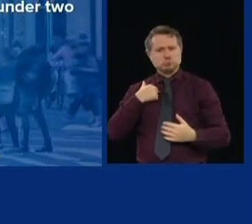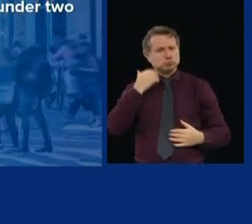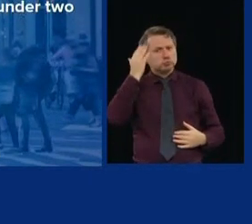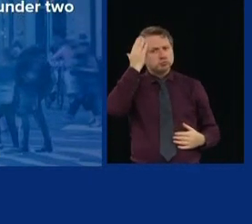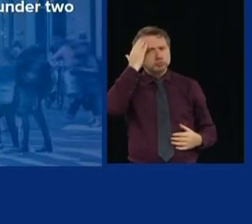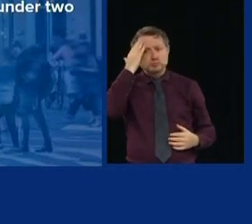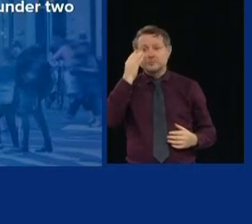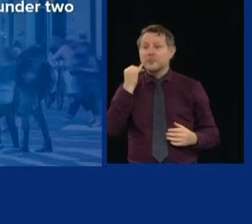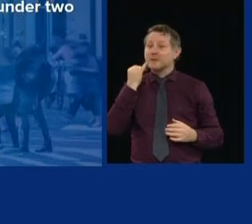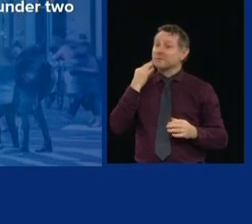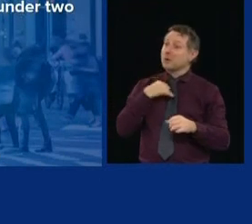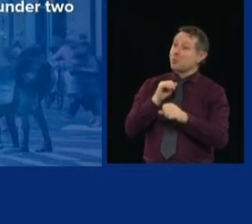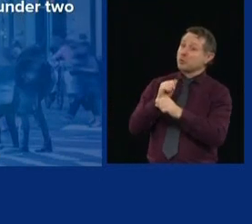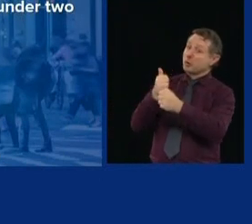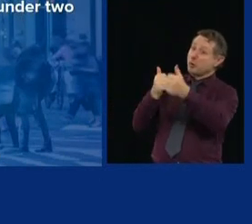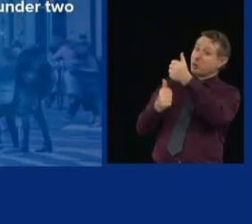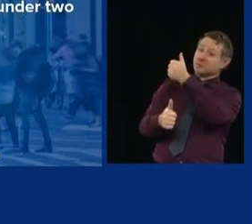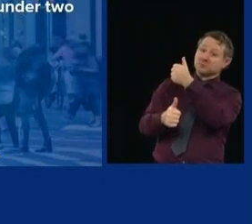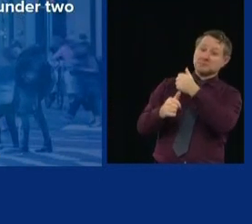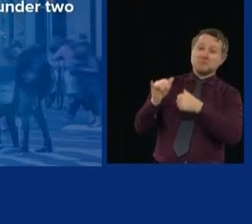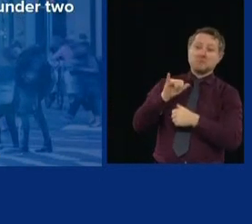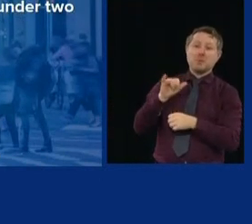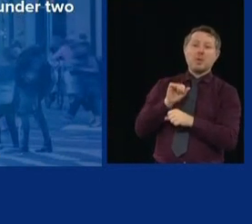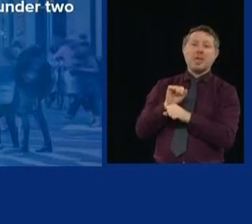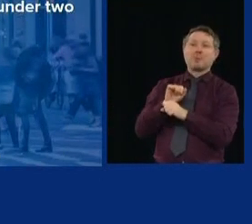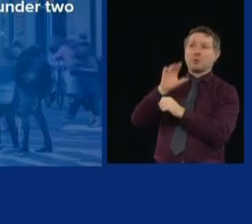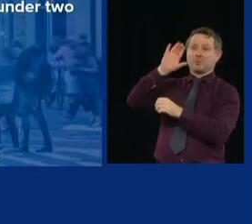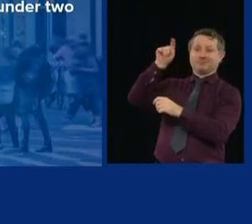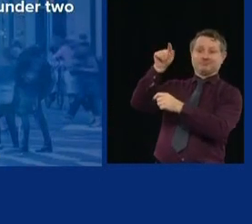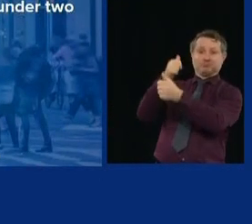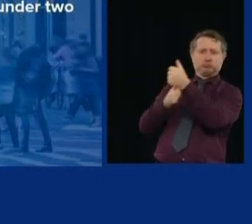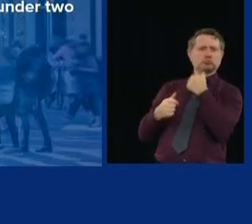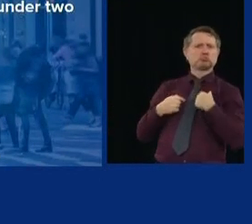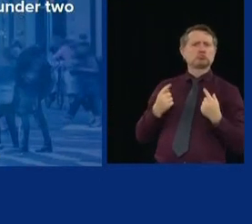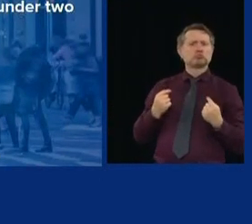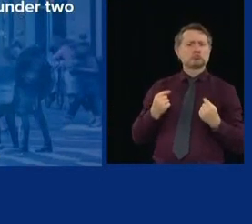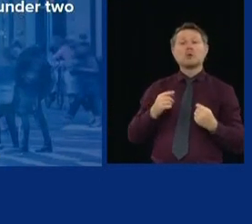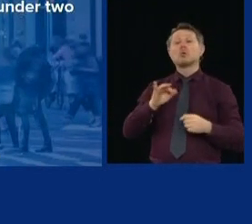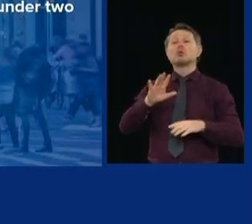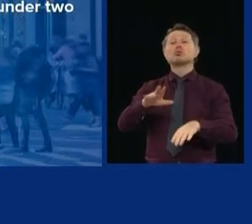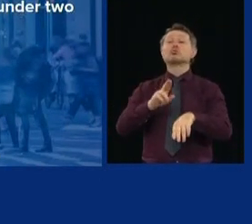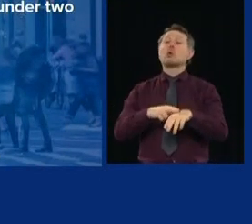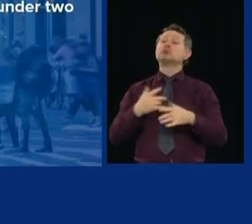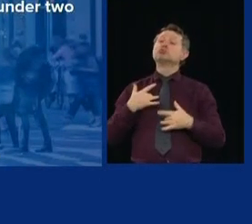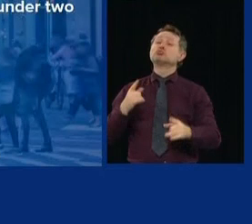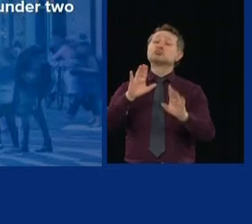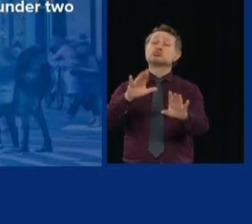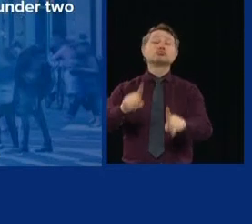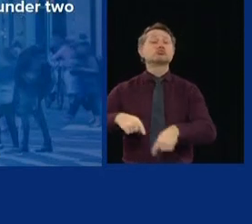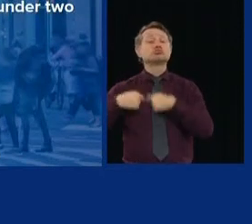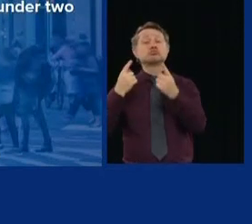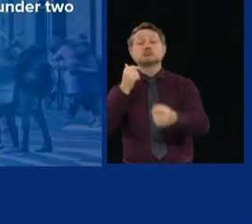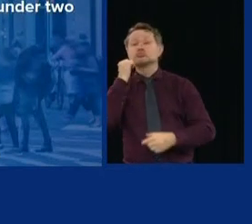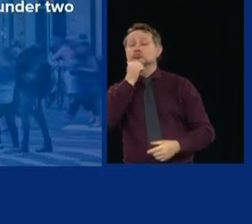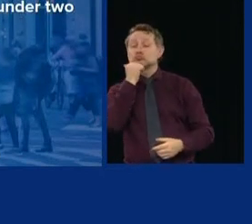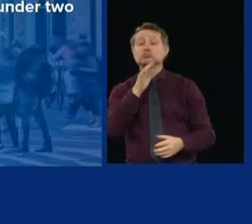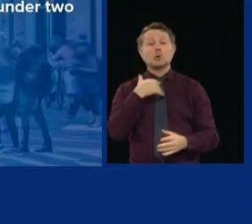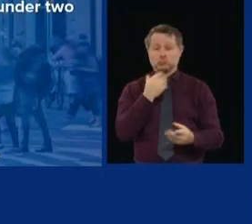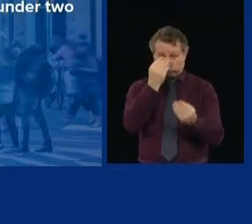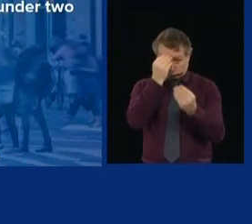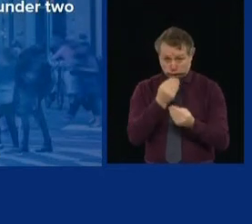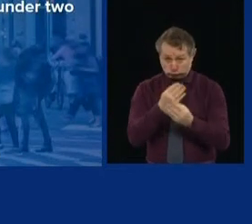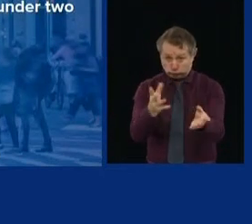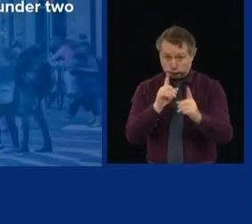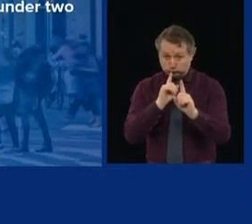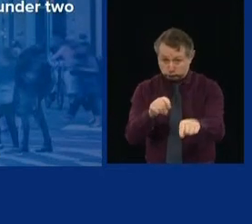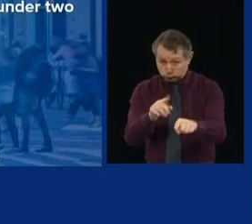my requirements are, but just what do I do in normal life? When you're in public and you're within 6 feet